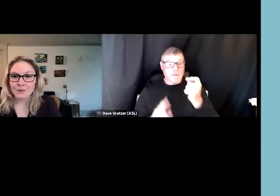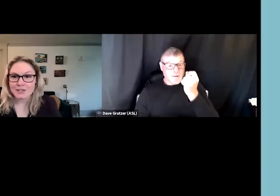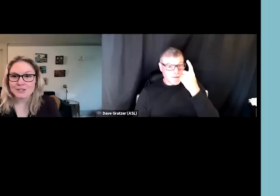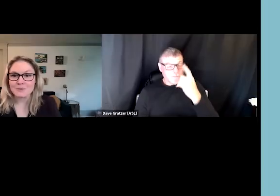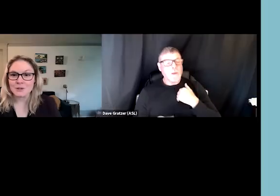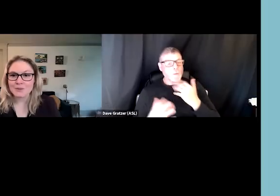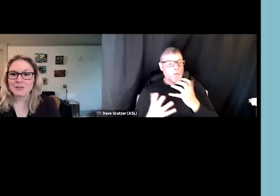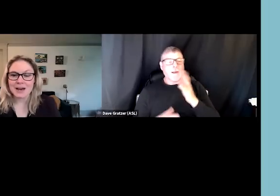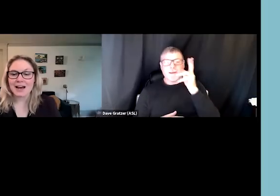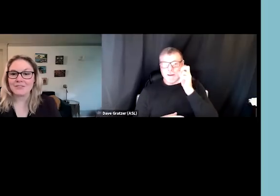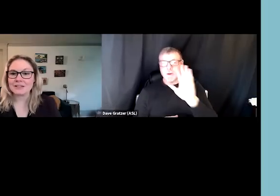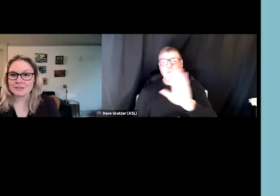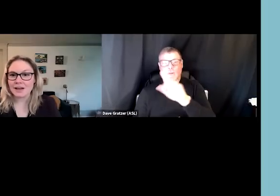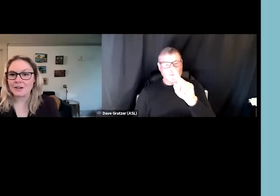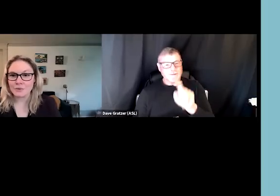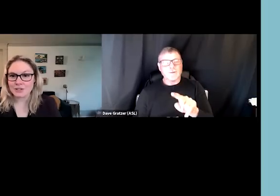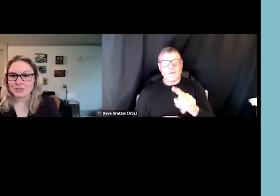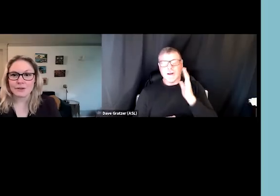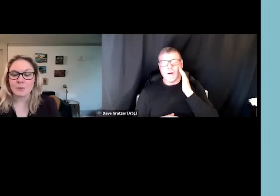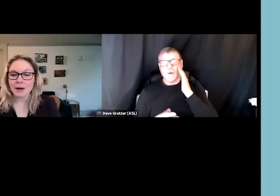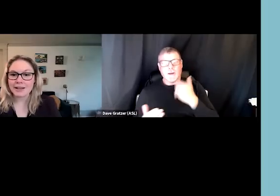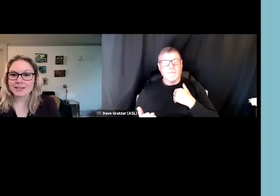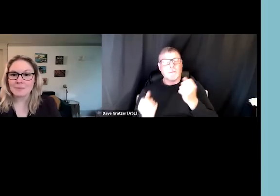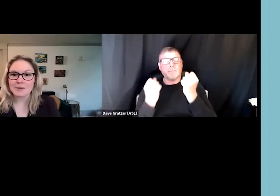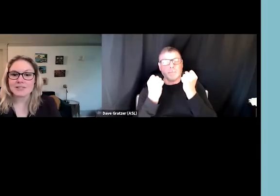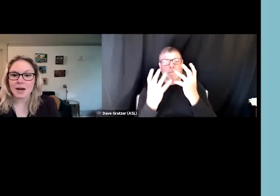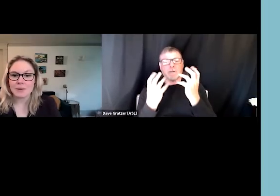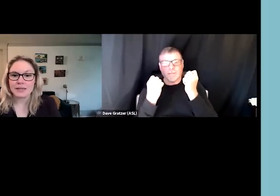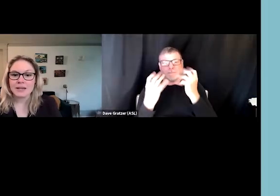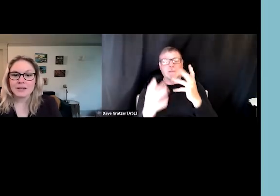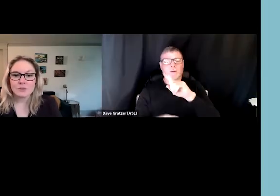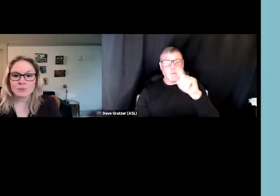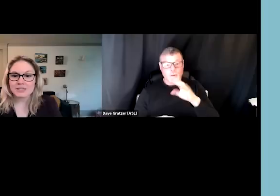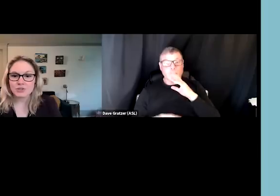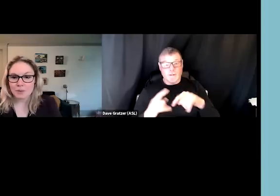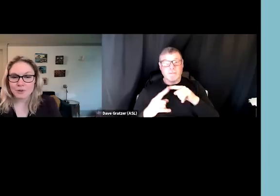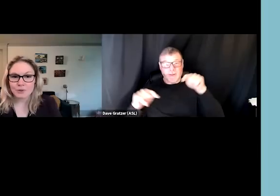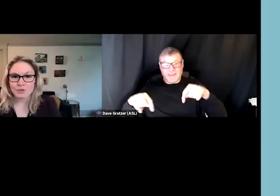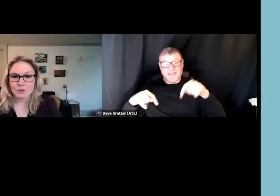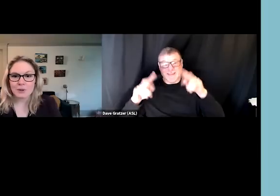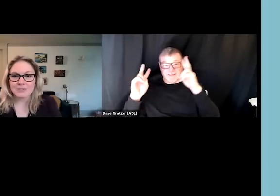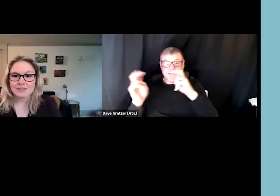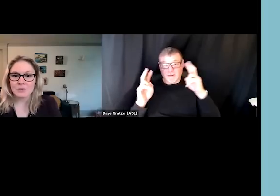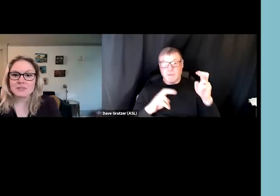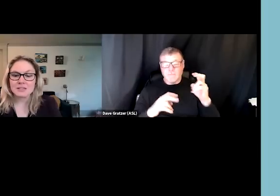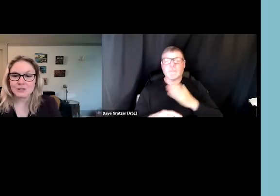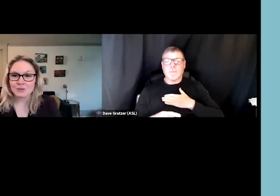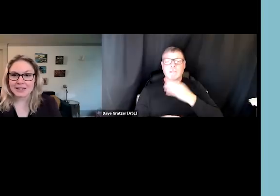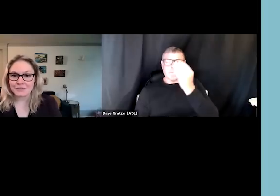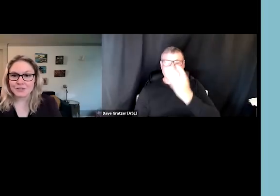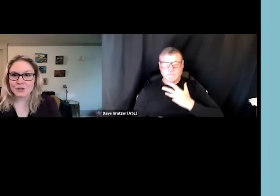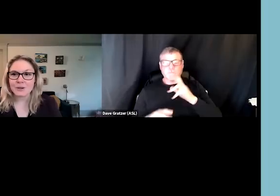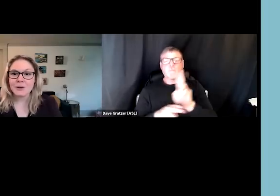want to hear your questions. We know that you have a lot of questions on your mind about this topic, so please drop those to us